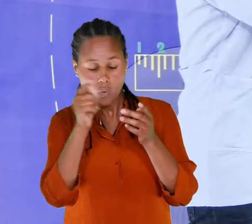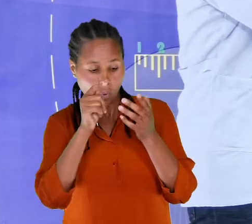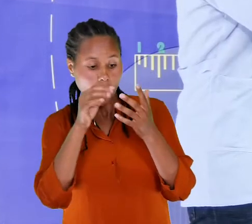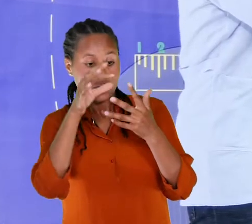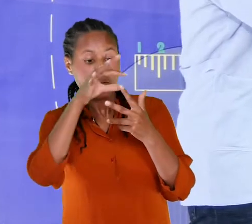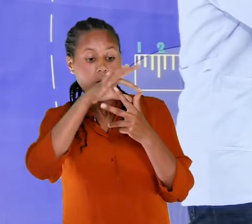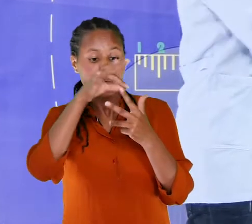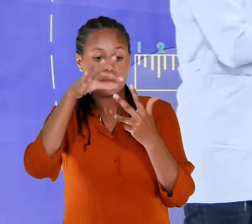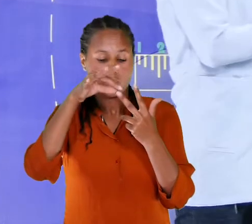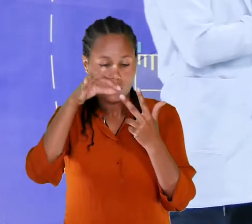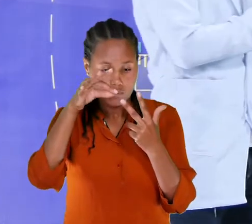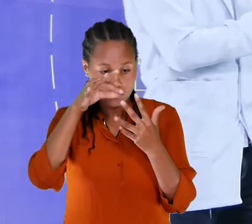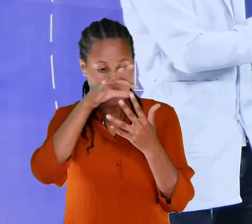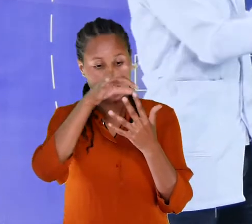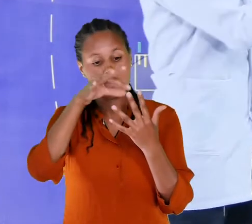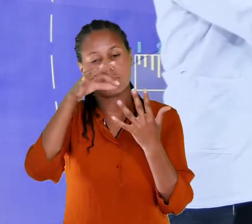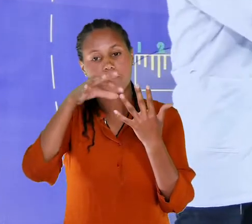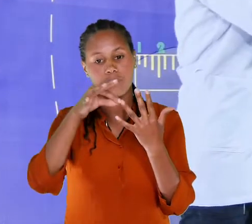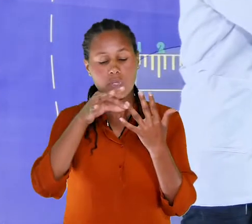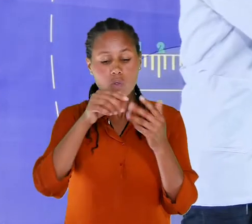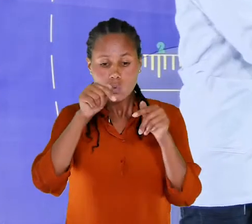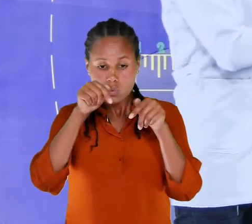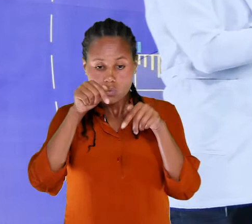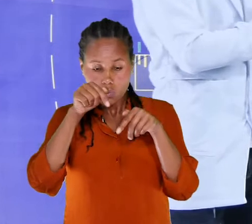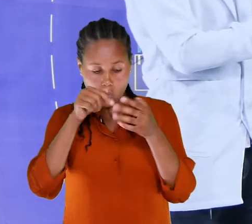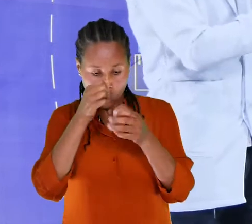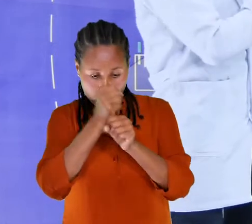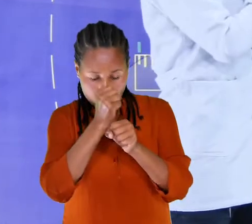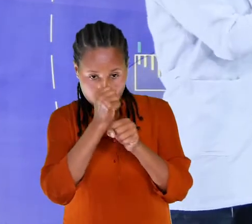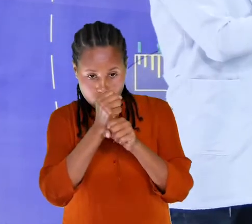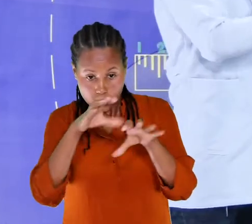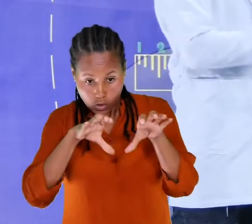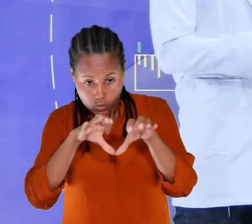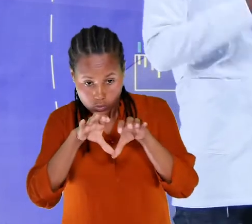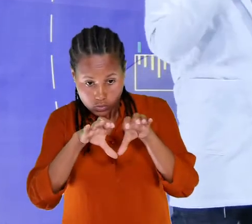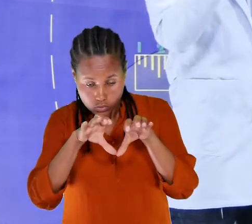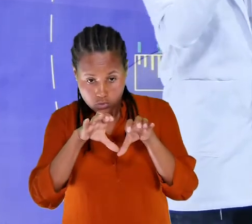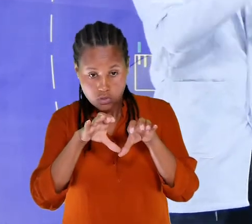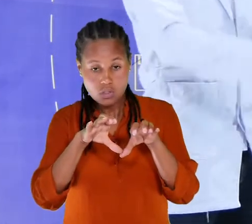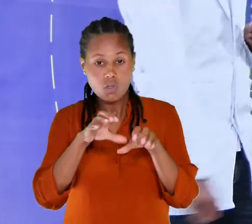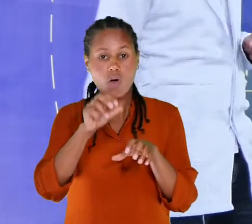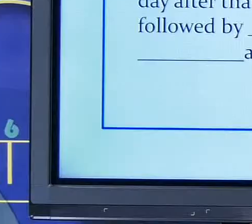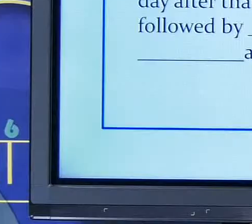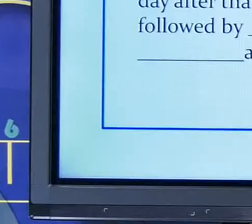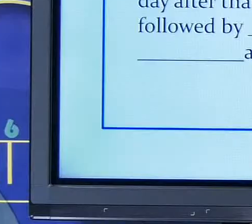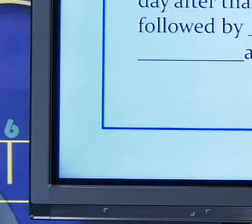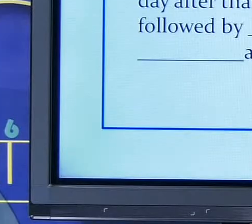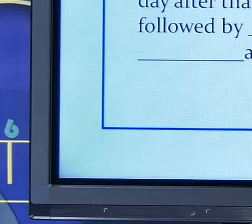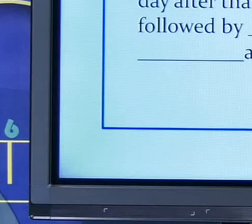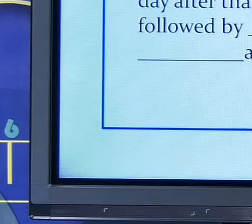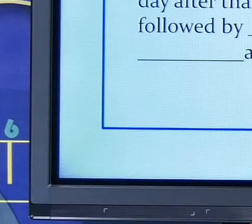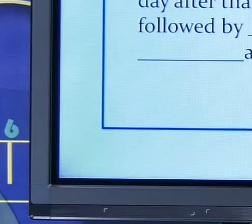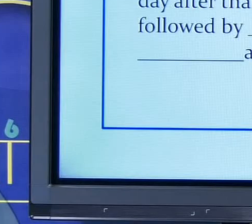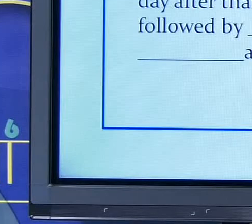the space provided for you. To do this activity, you have 2 minutes.